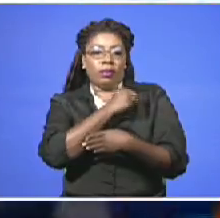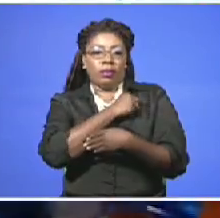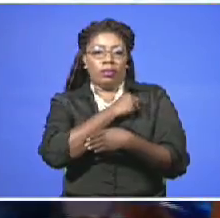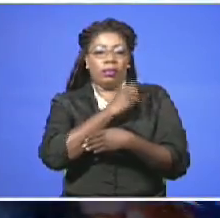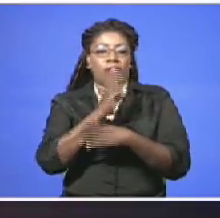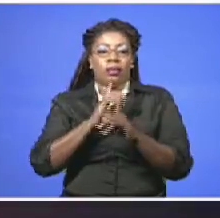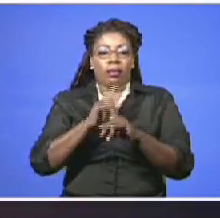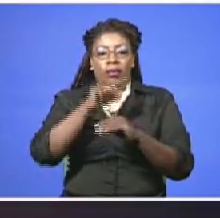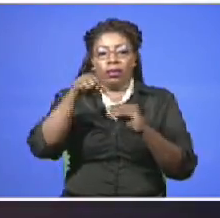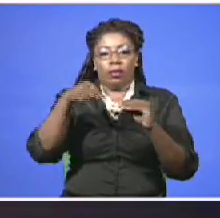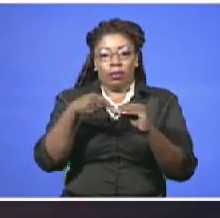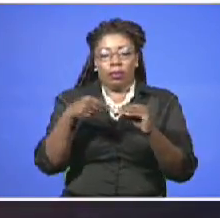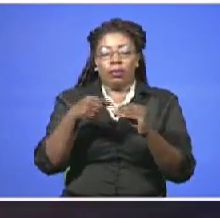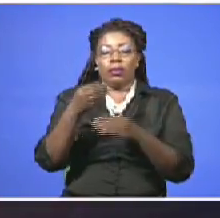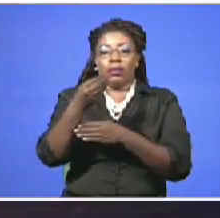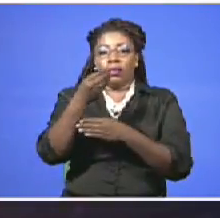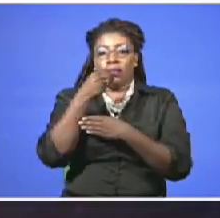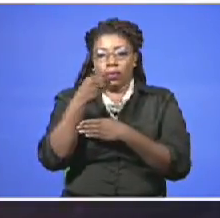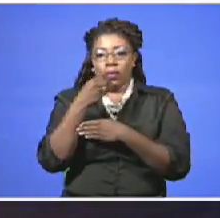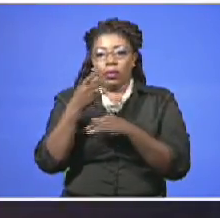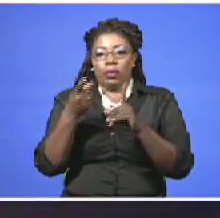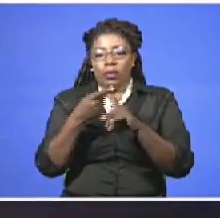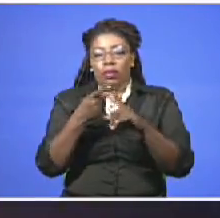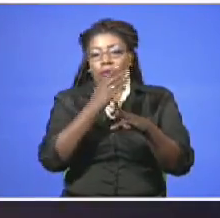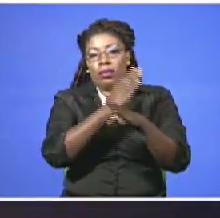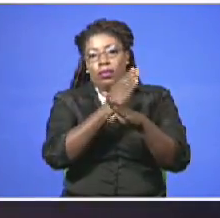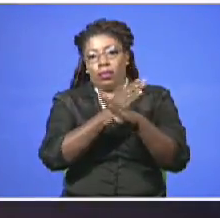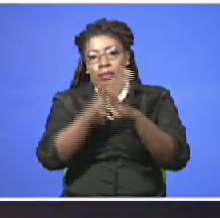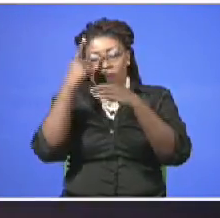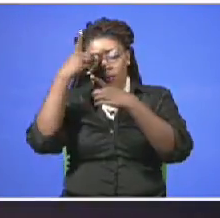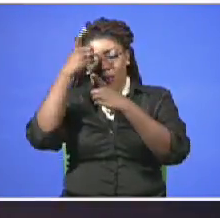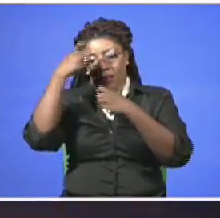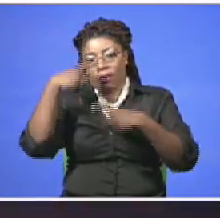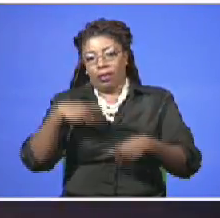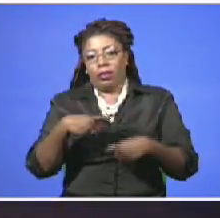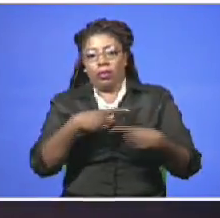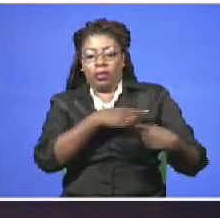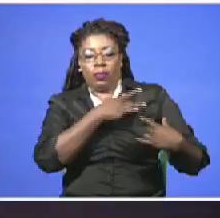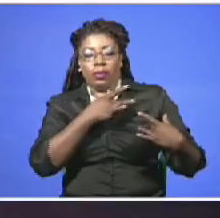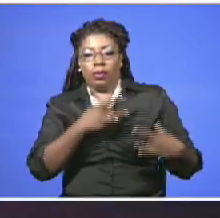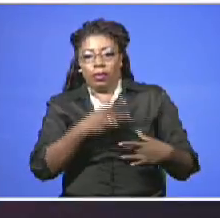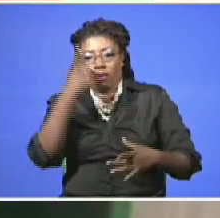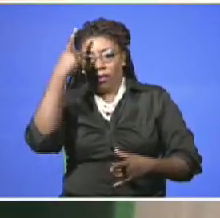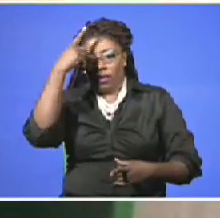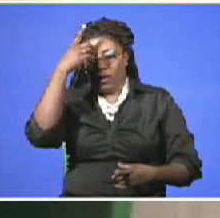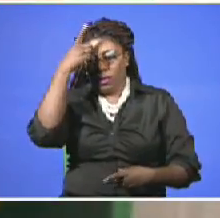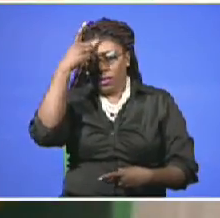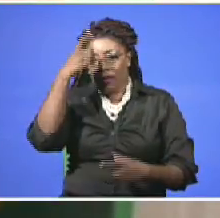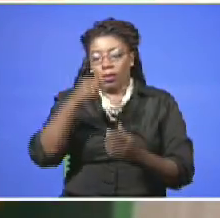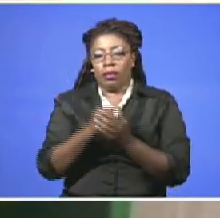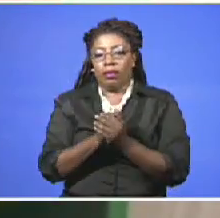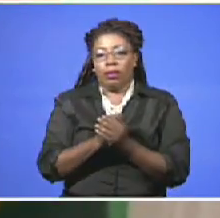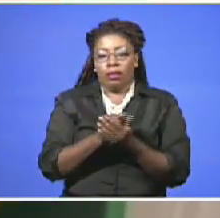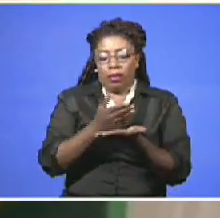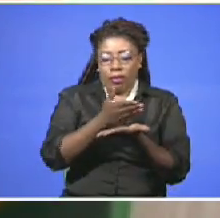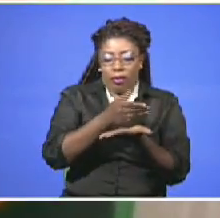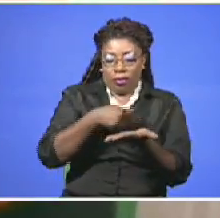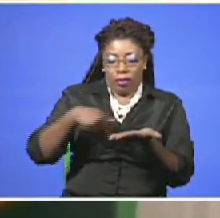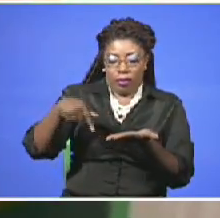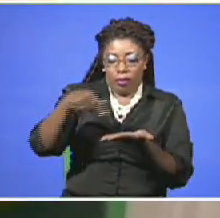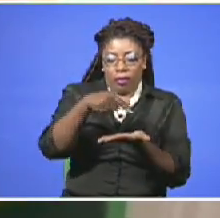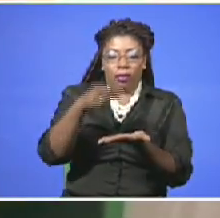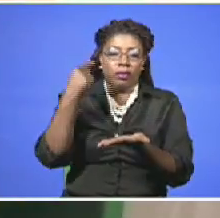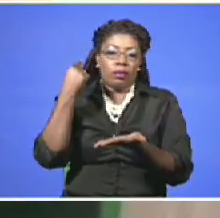some foods we should consider in order to prevent being diagnosed with heart disease. Half of the plate should be based on